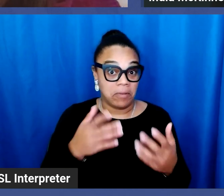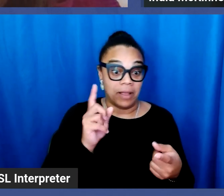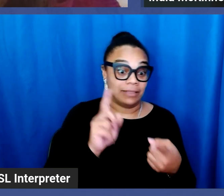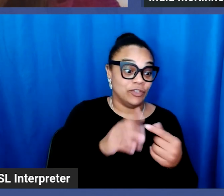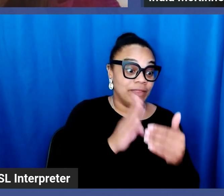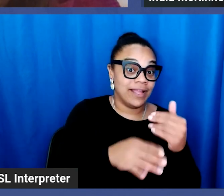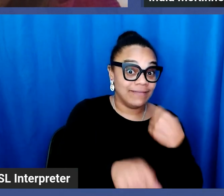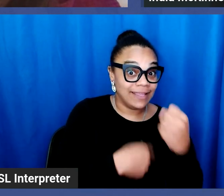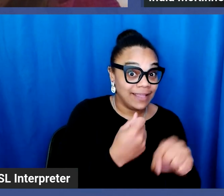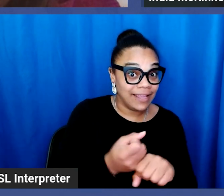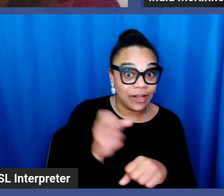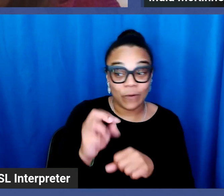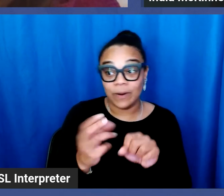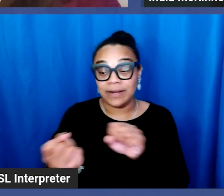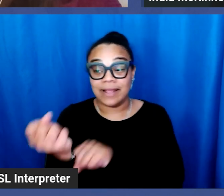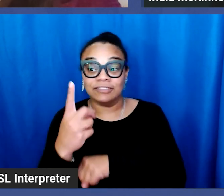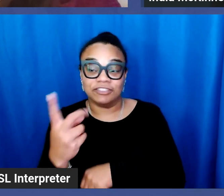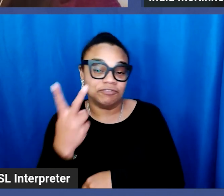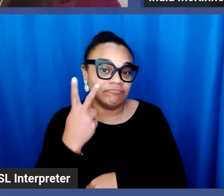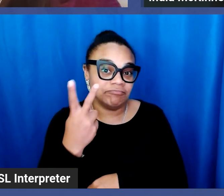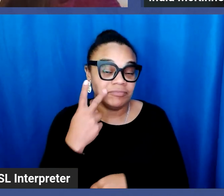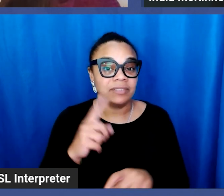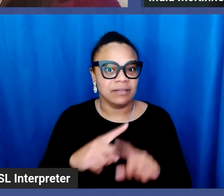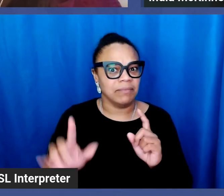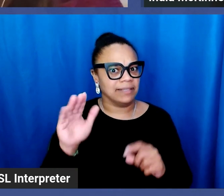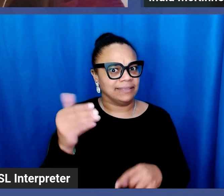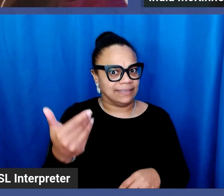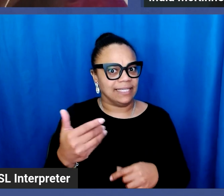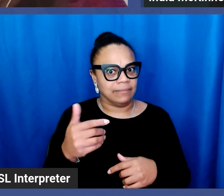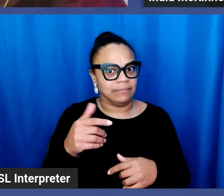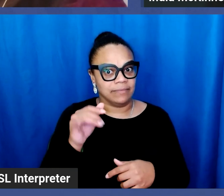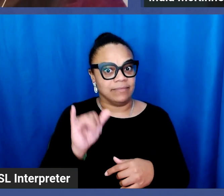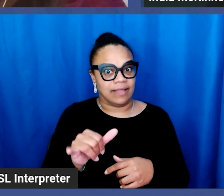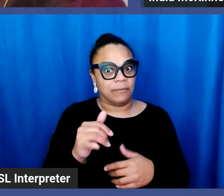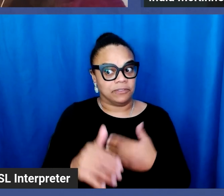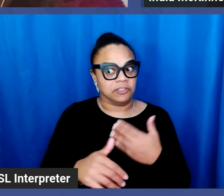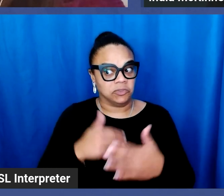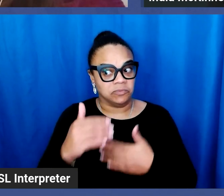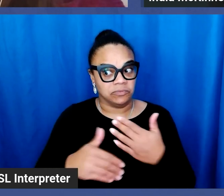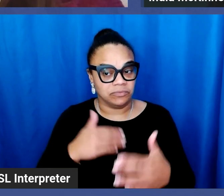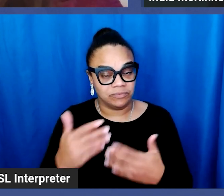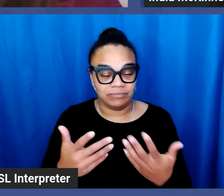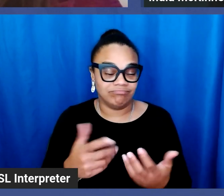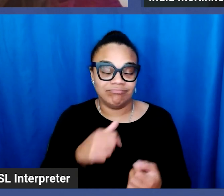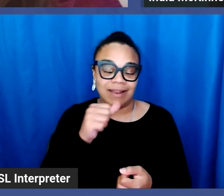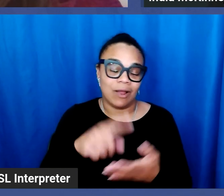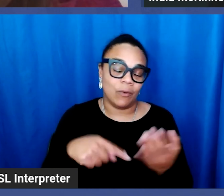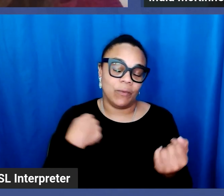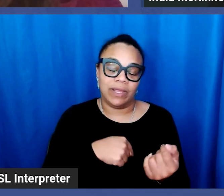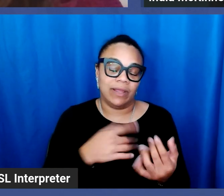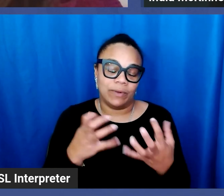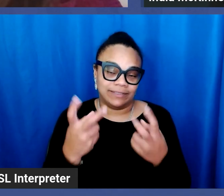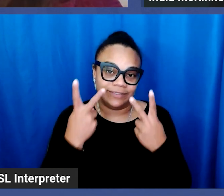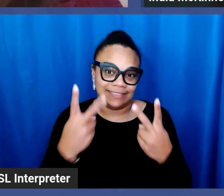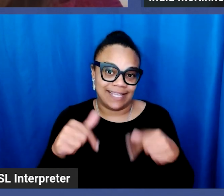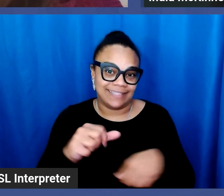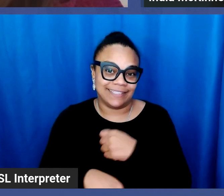year. But there was a little bit of momentum that was not in our favor this year.